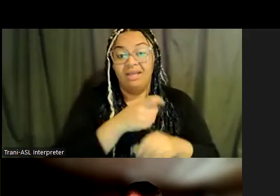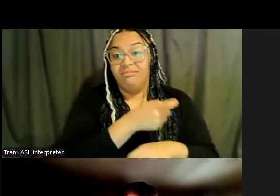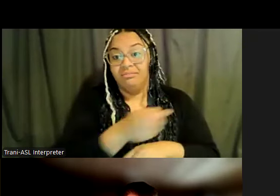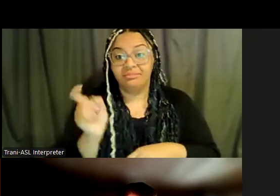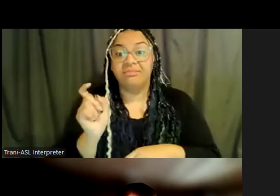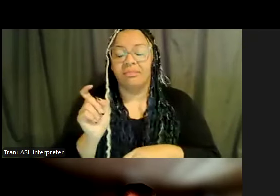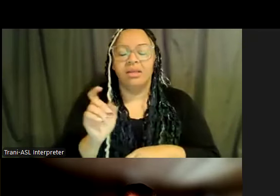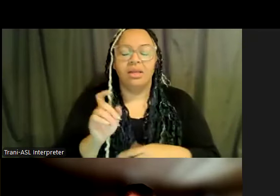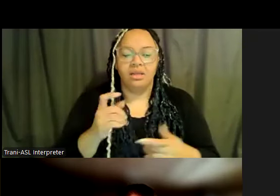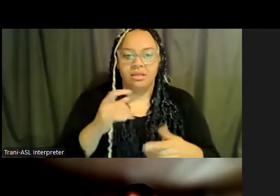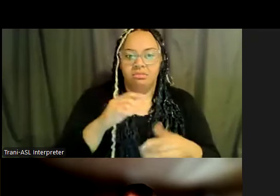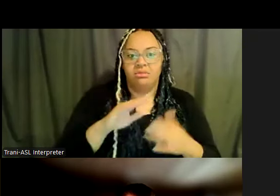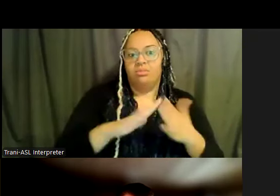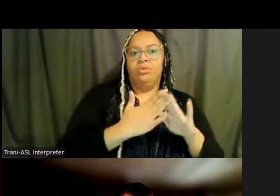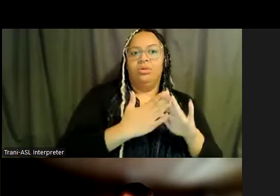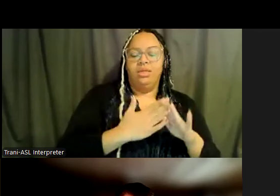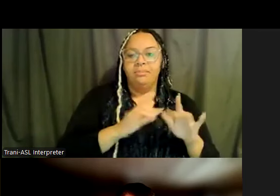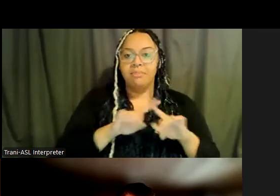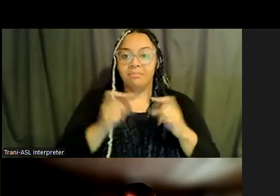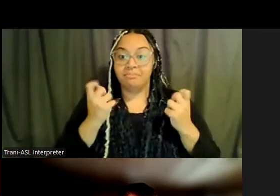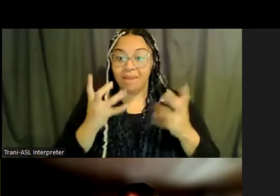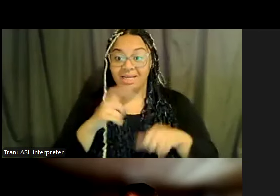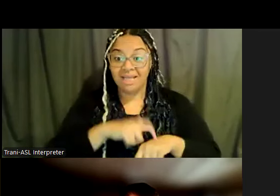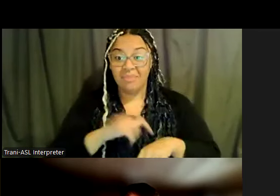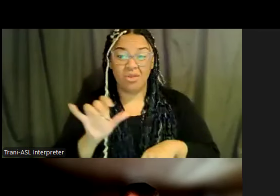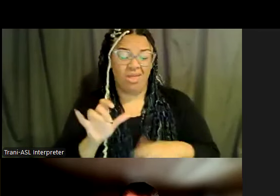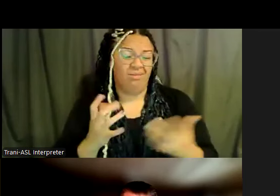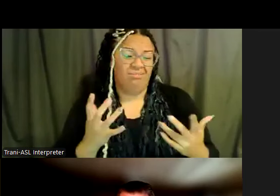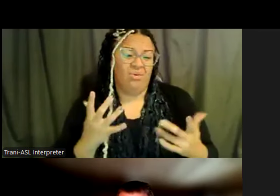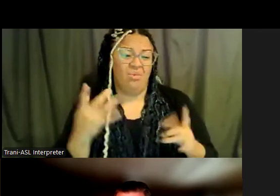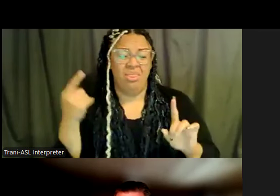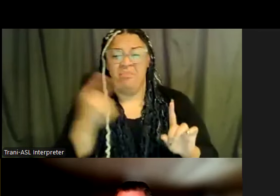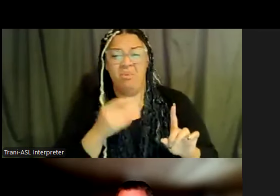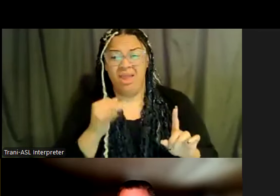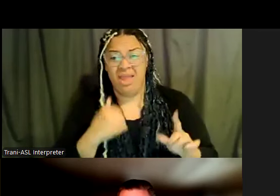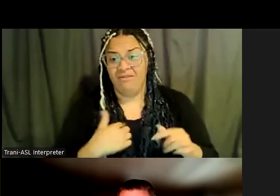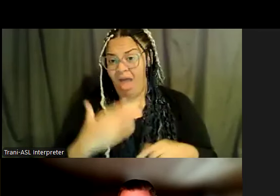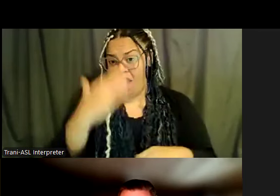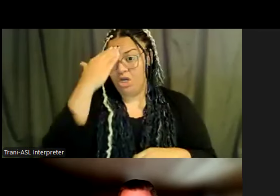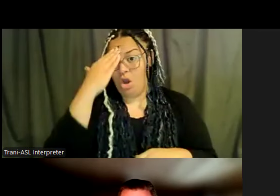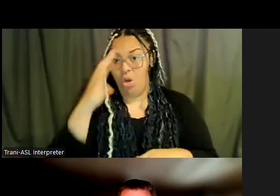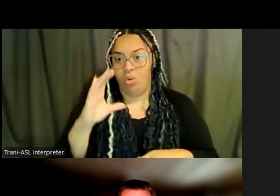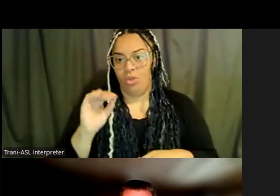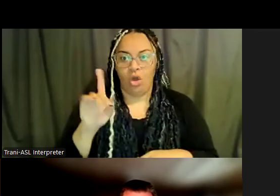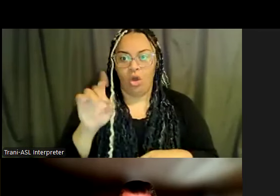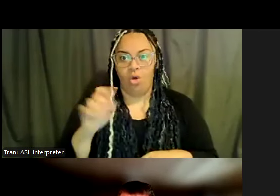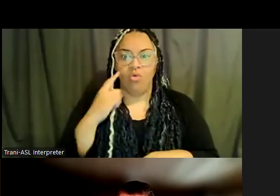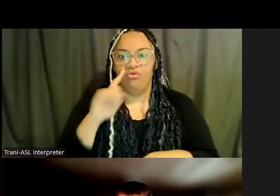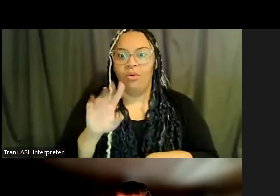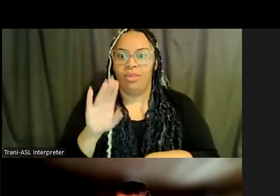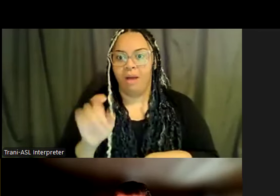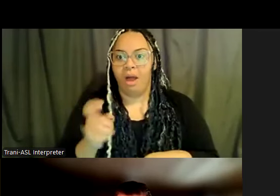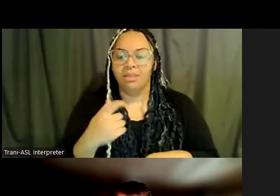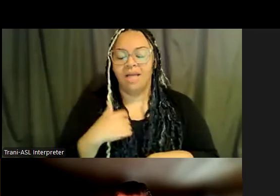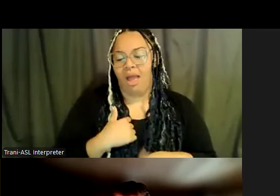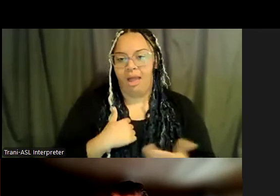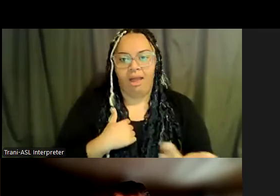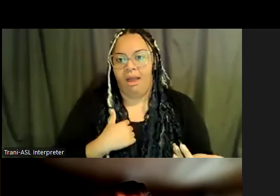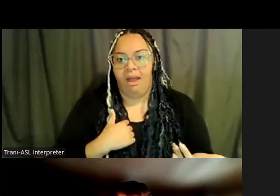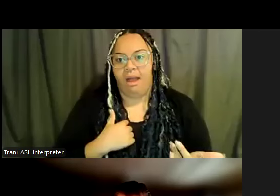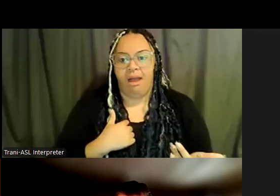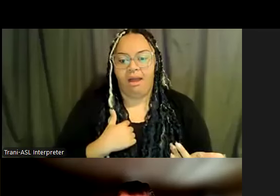here in a second. But a lot of times people say, well, what's the point if I'm the one who knows the combo to the gun lock, and I'm the one who, or